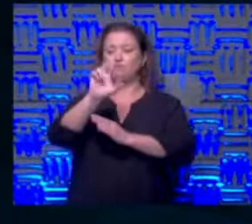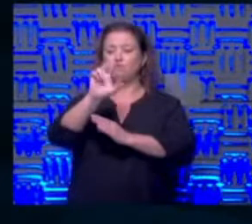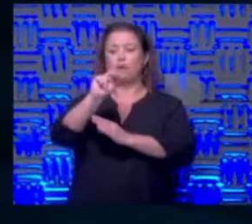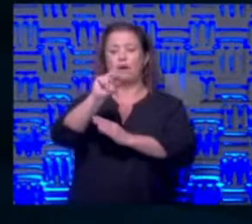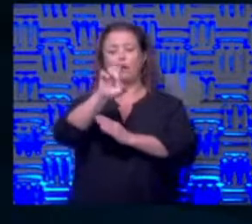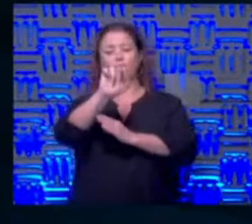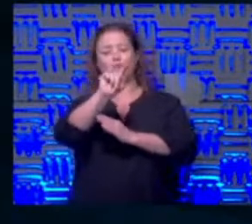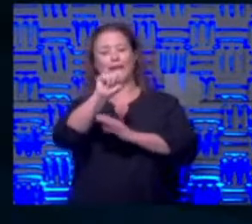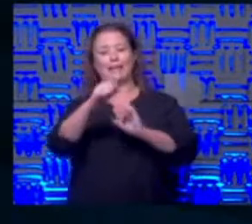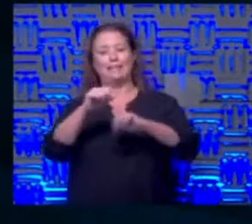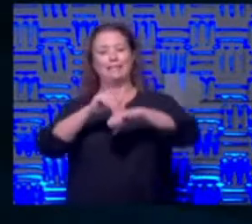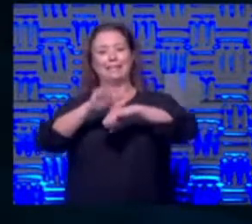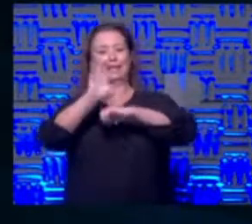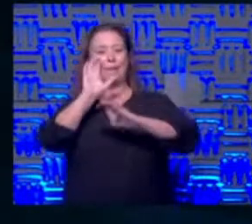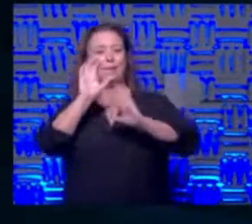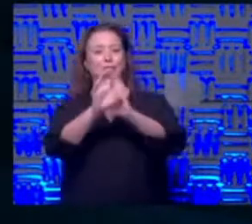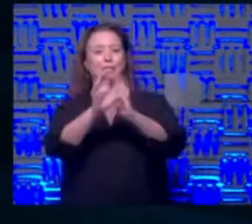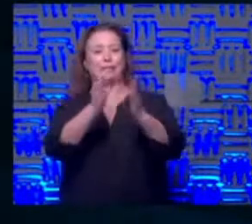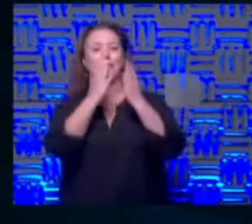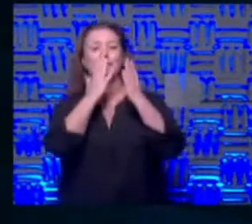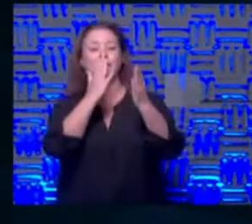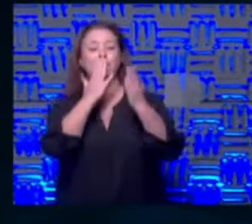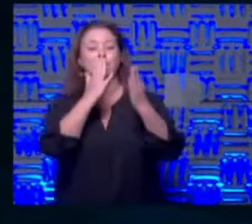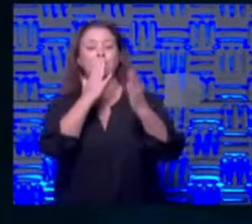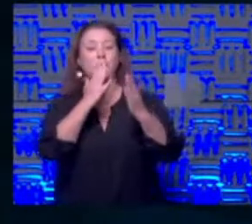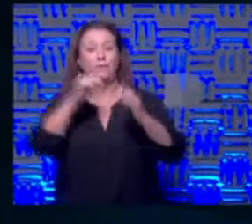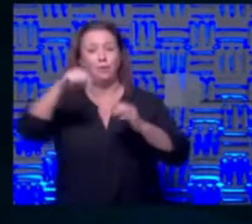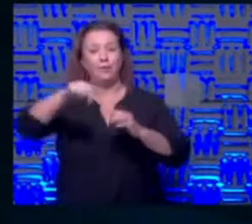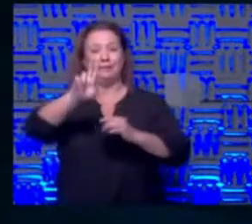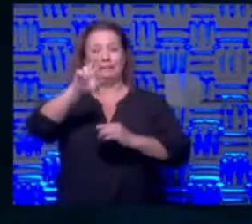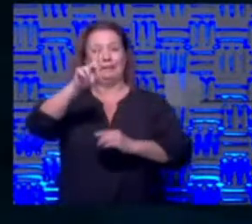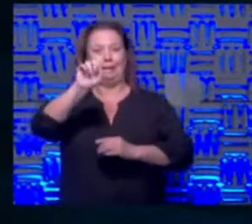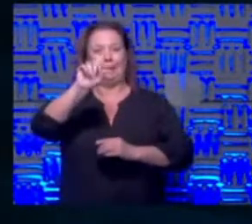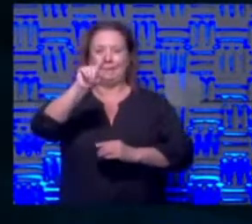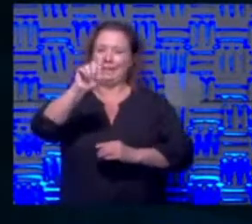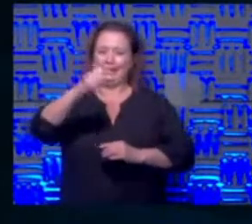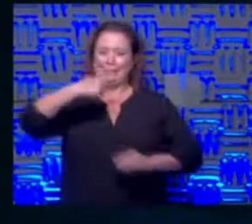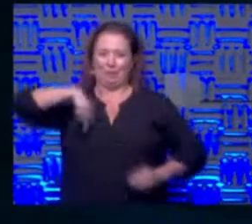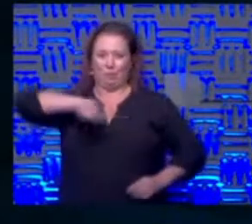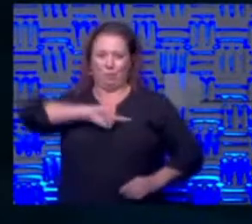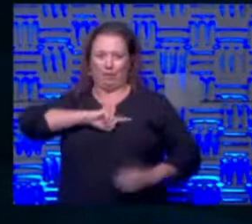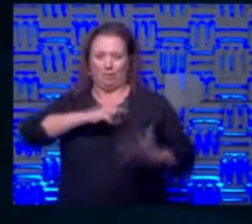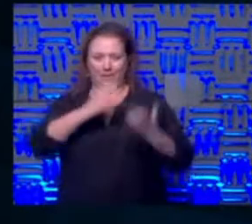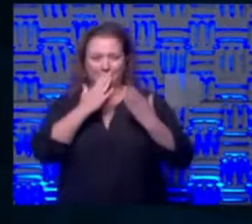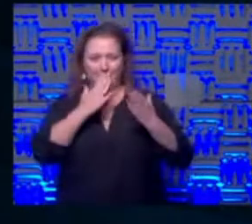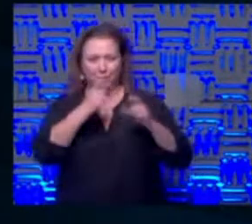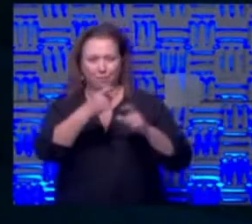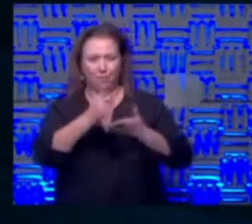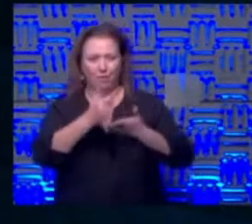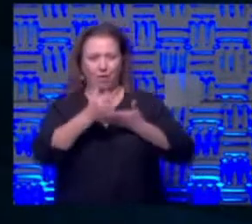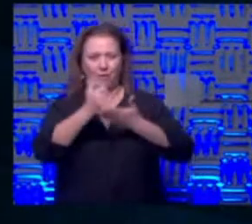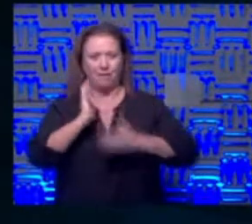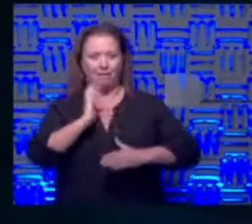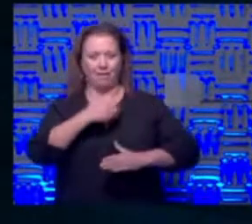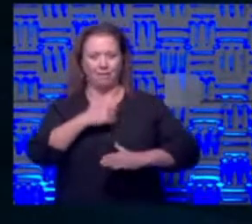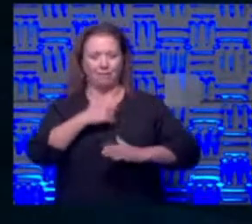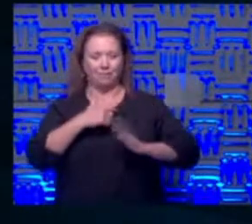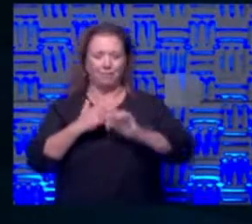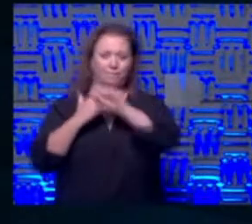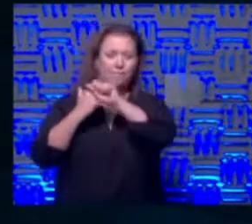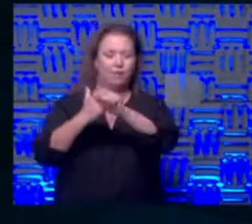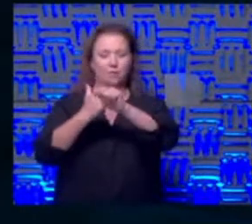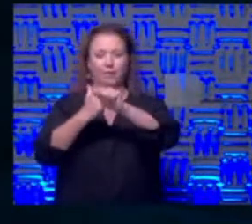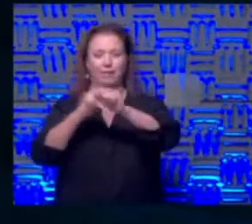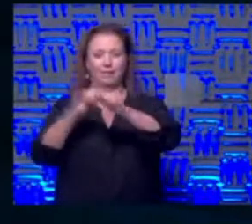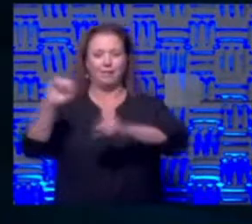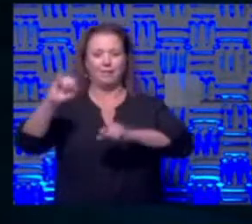sent us this picture along with a thank you note for doing these updates. We are the ones to thank you for helping us be the pillars of infection